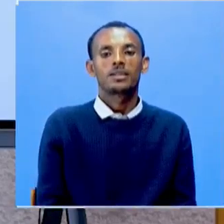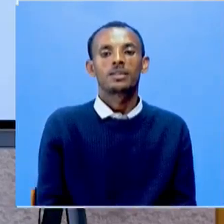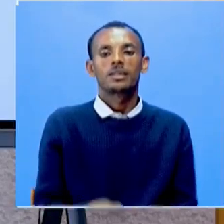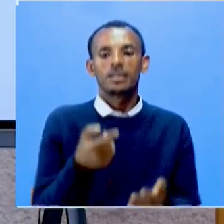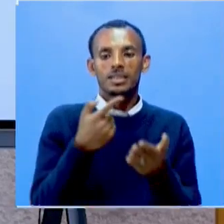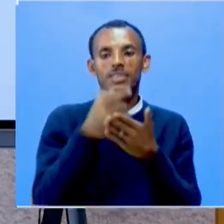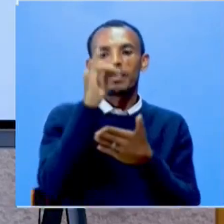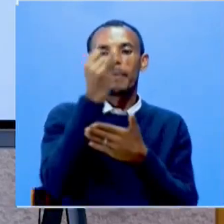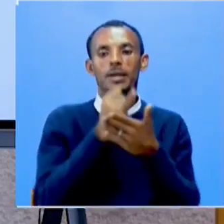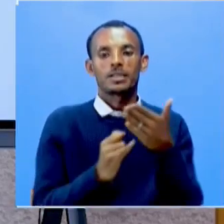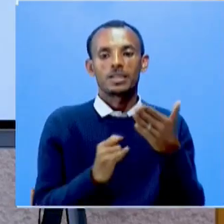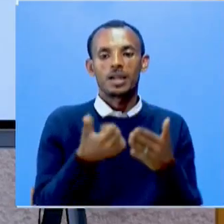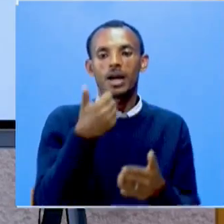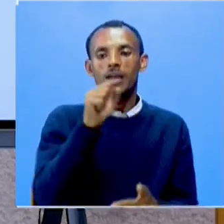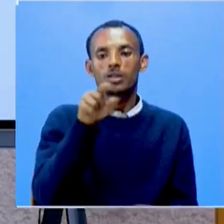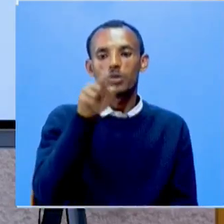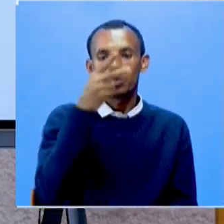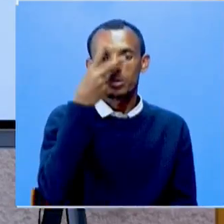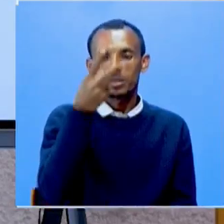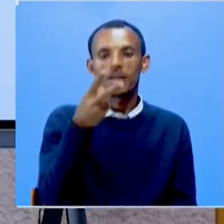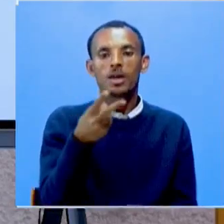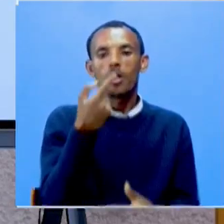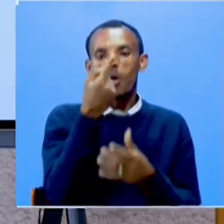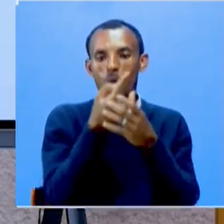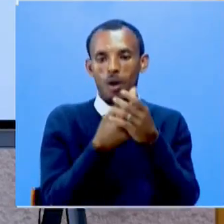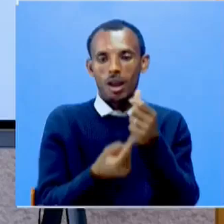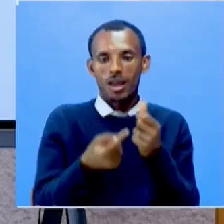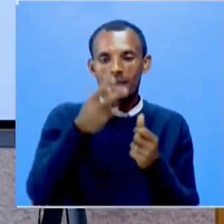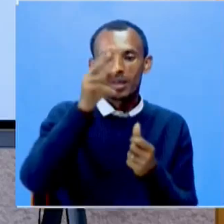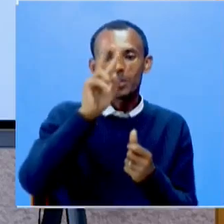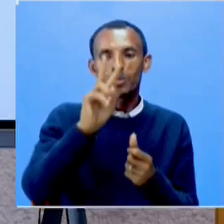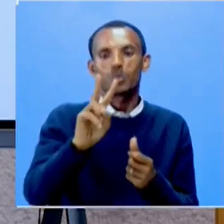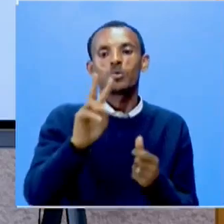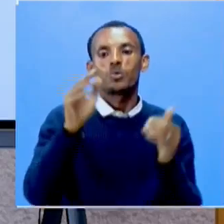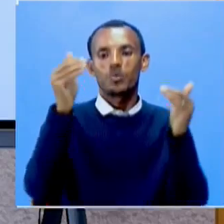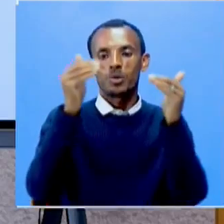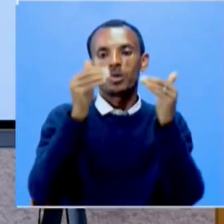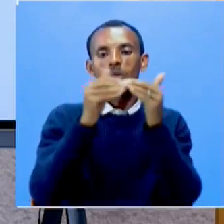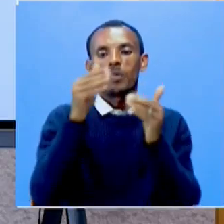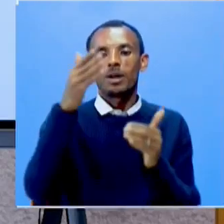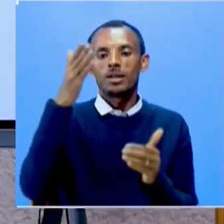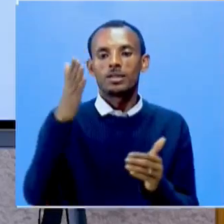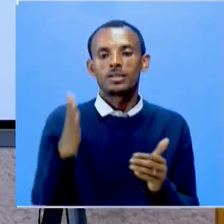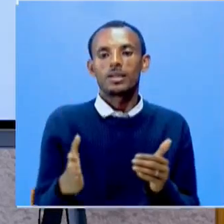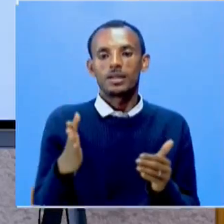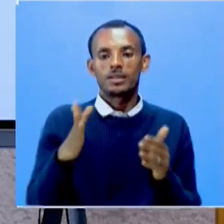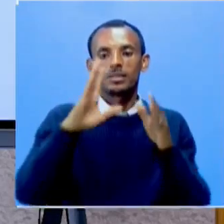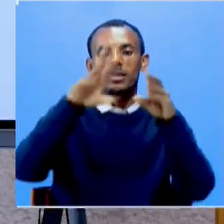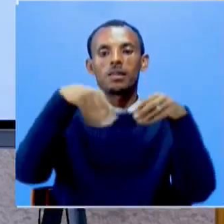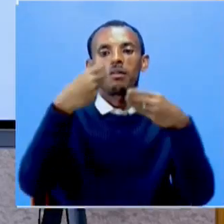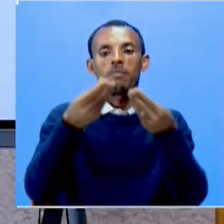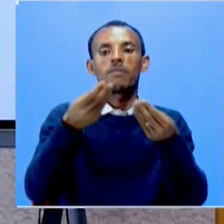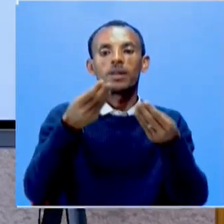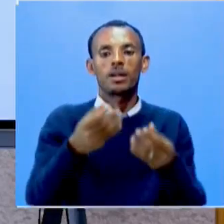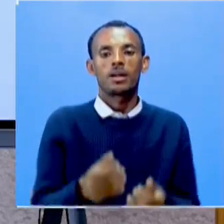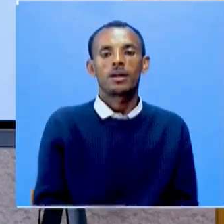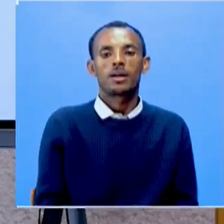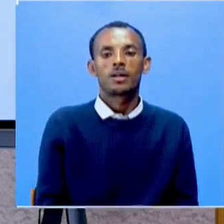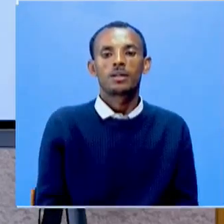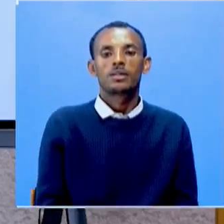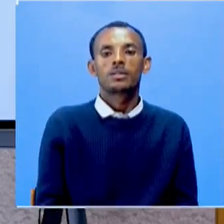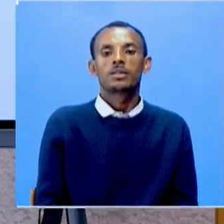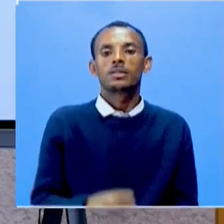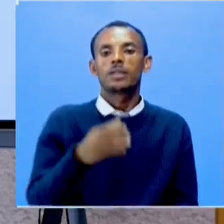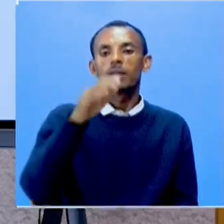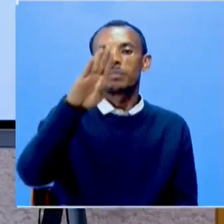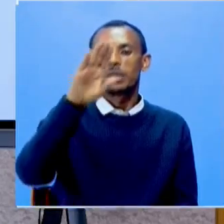this picture, as you can see, only two corresponding parts or two corresponding sides are given. Side